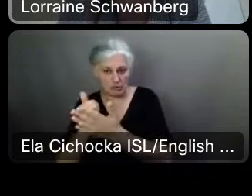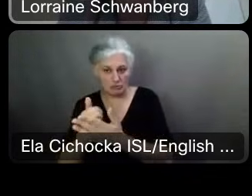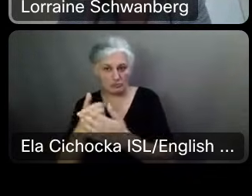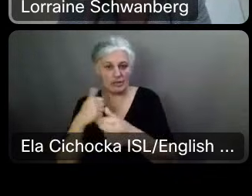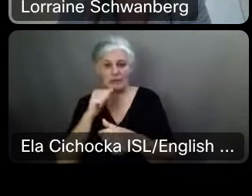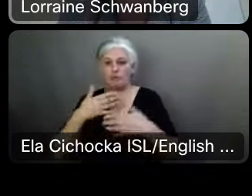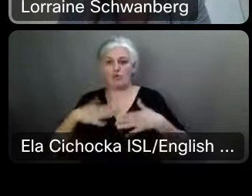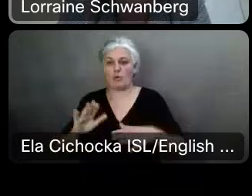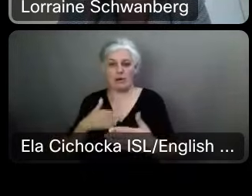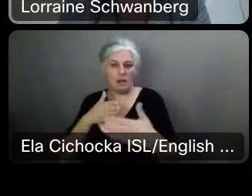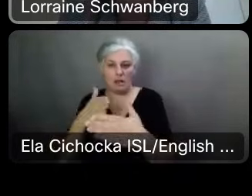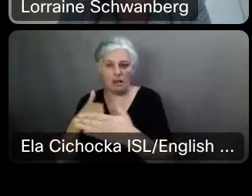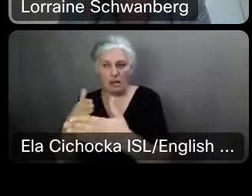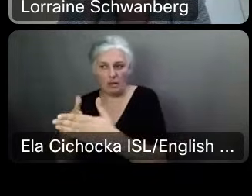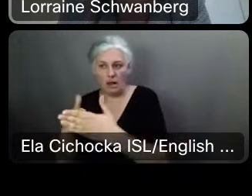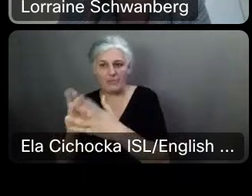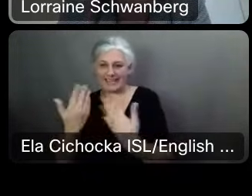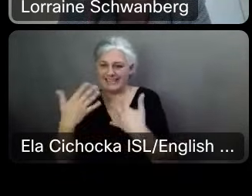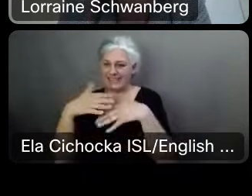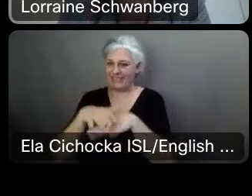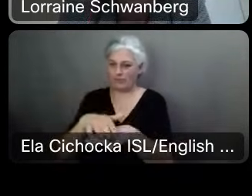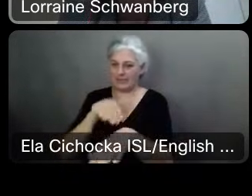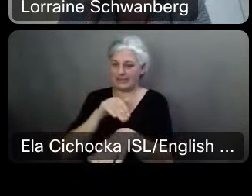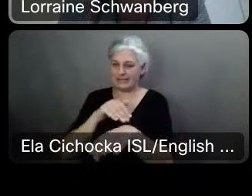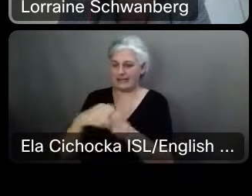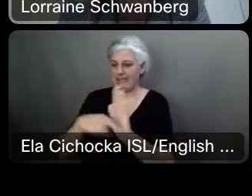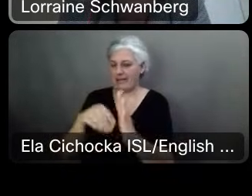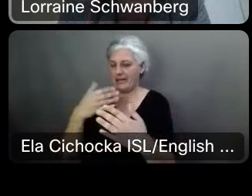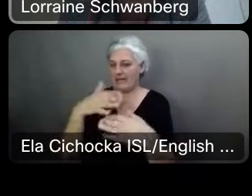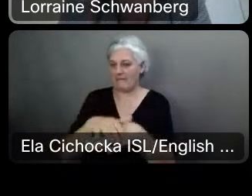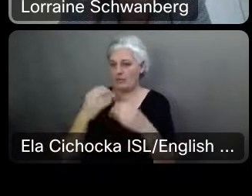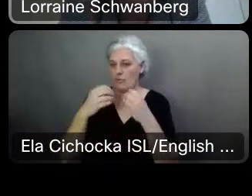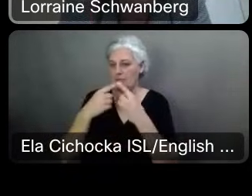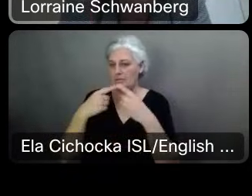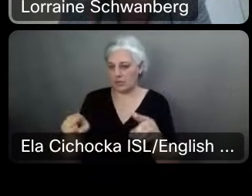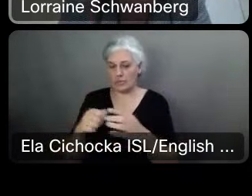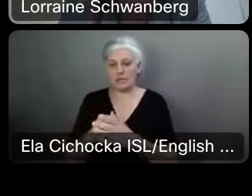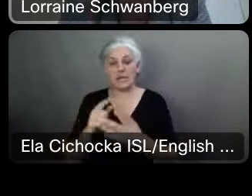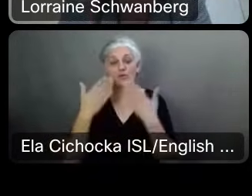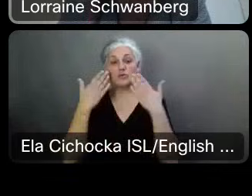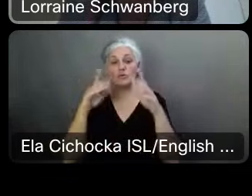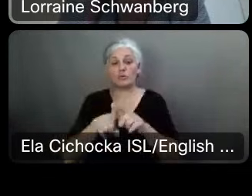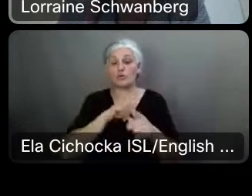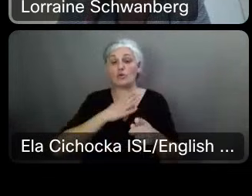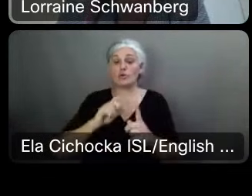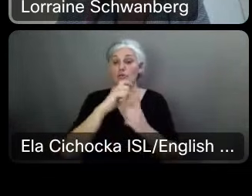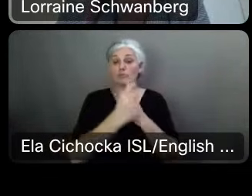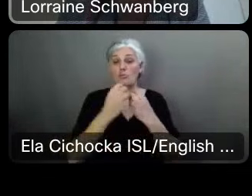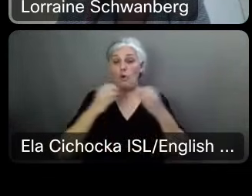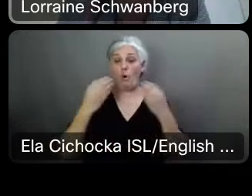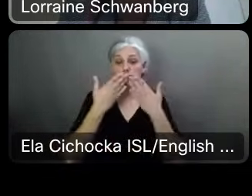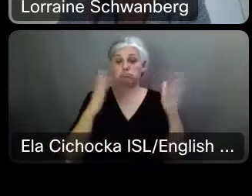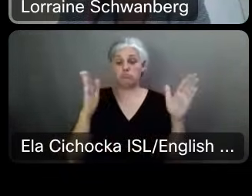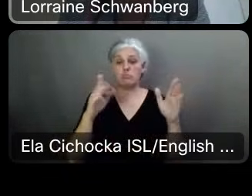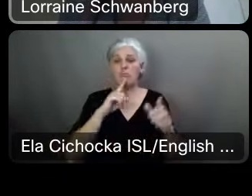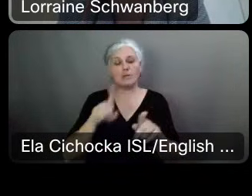around that might hinder open disclosure. And we've emphasised that it's not just around a culture of openness and transparency,